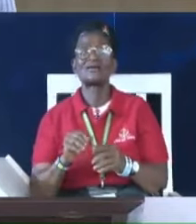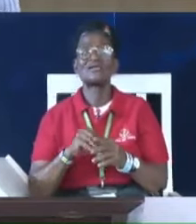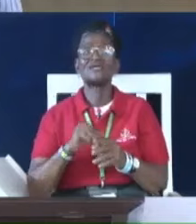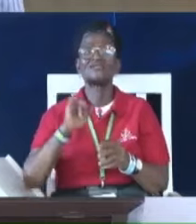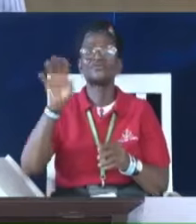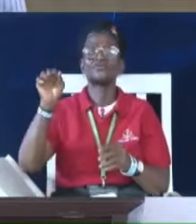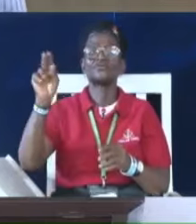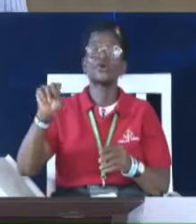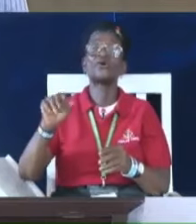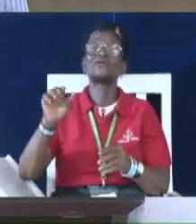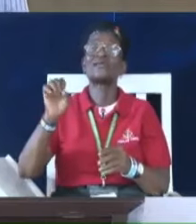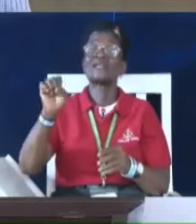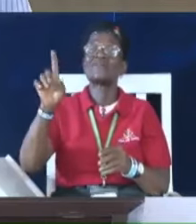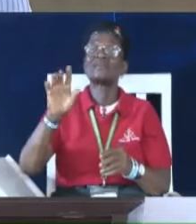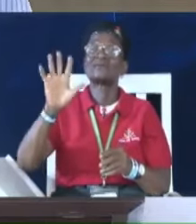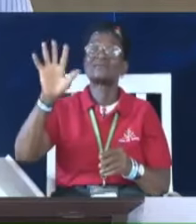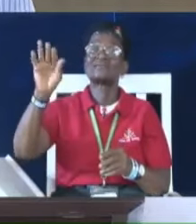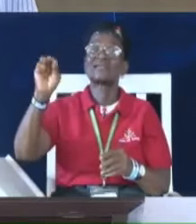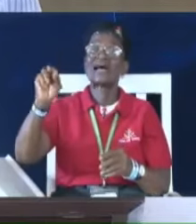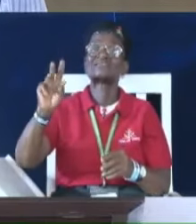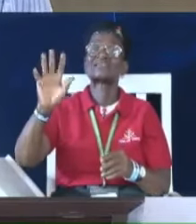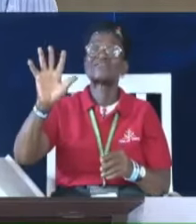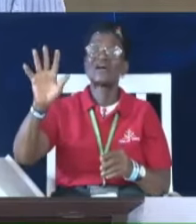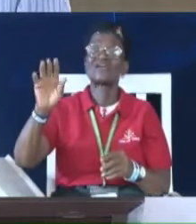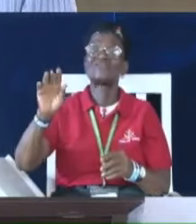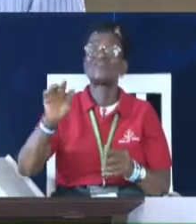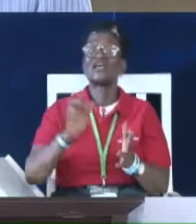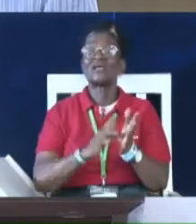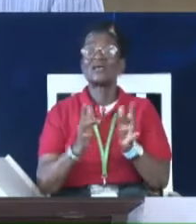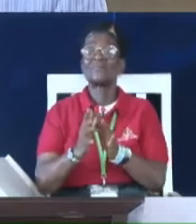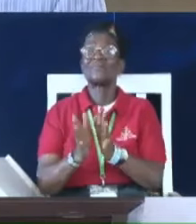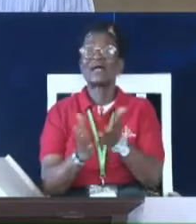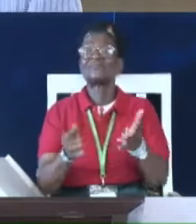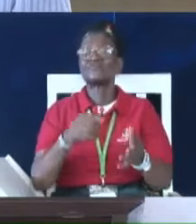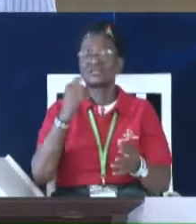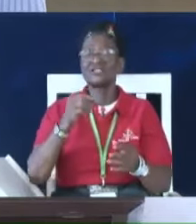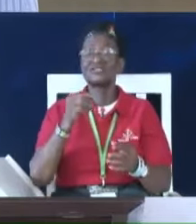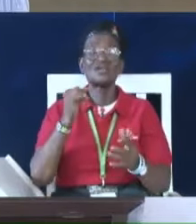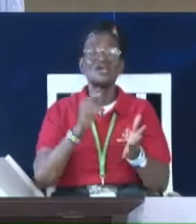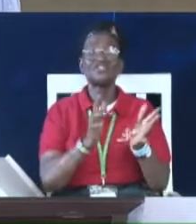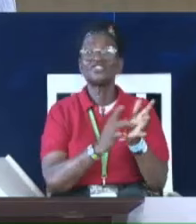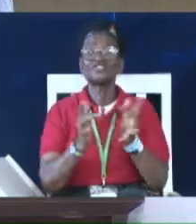11, 35, the Bible says Jesus wept.